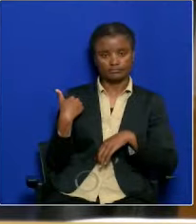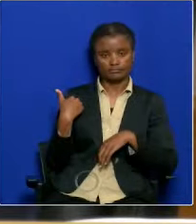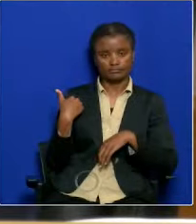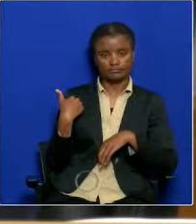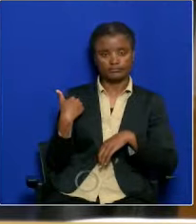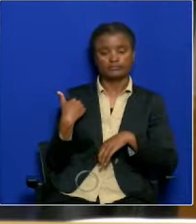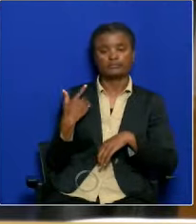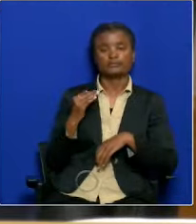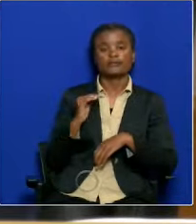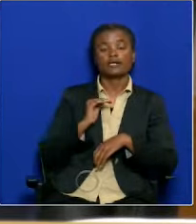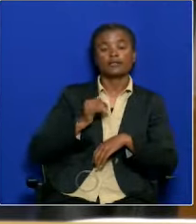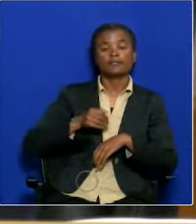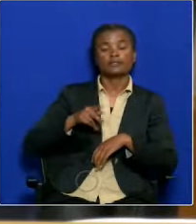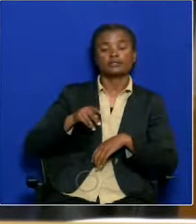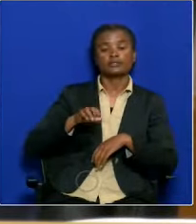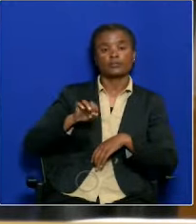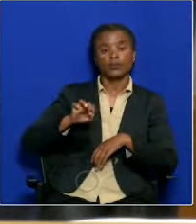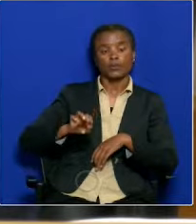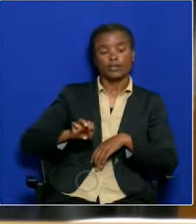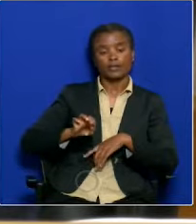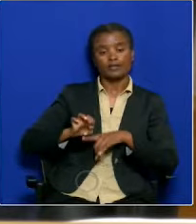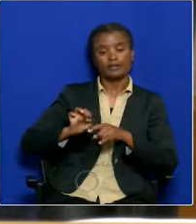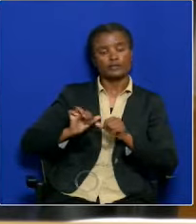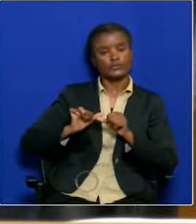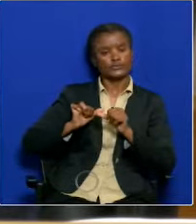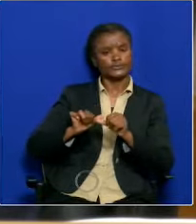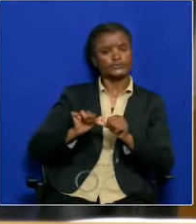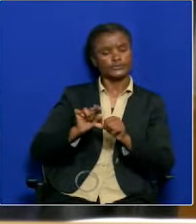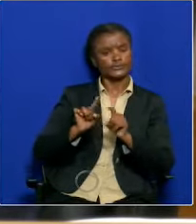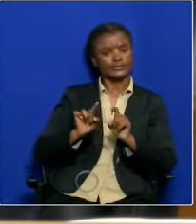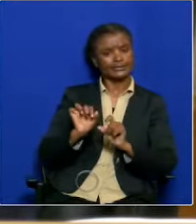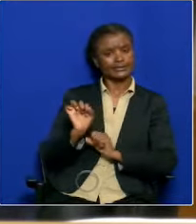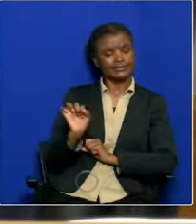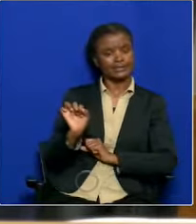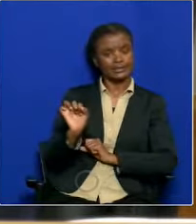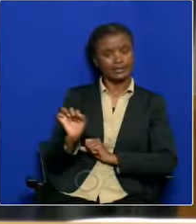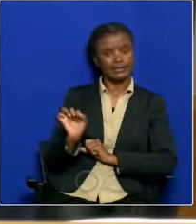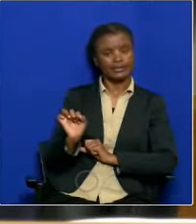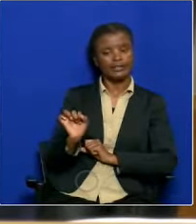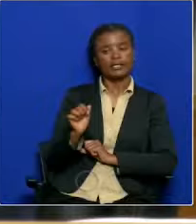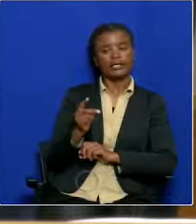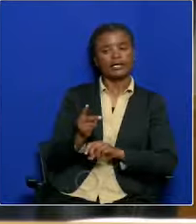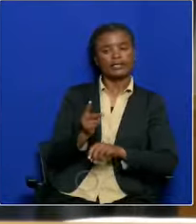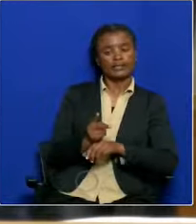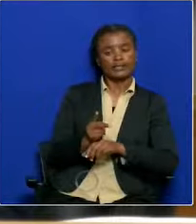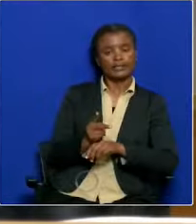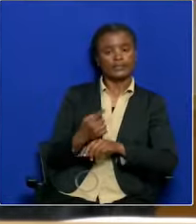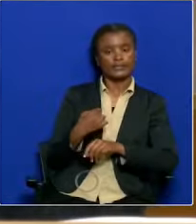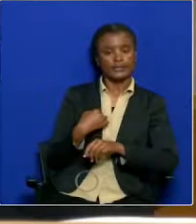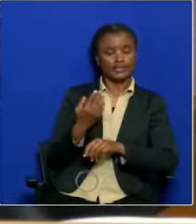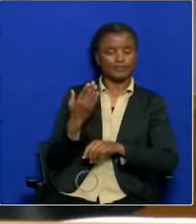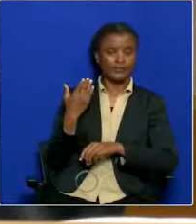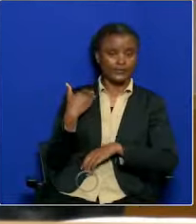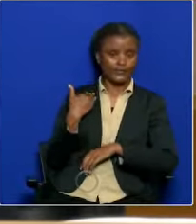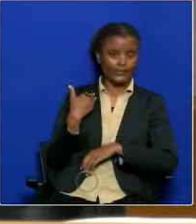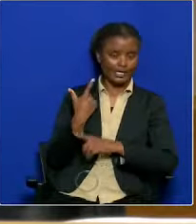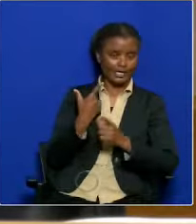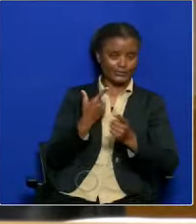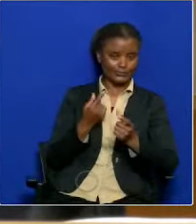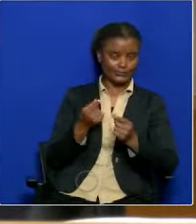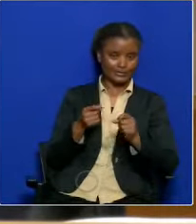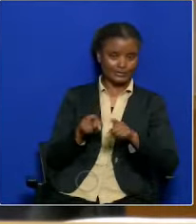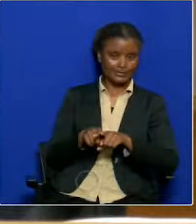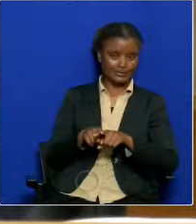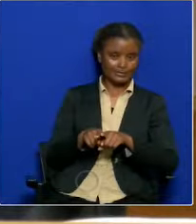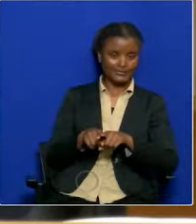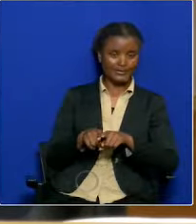resumed with her questions, I again did what I had done earlier with the question whether I would ever take